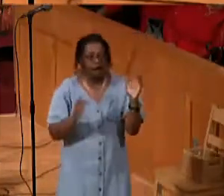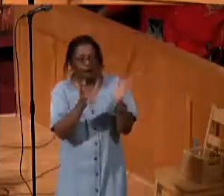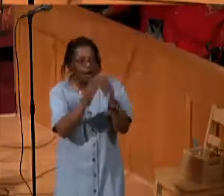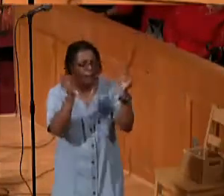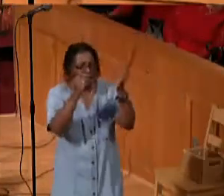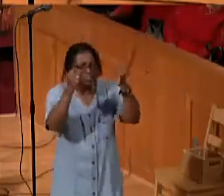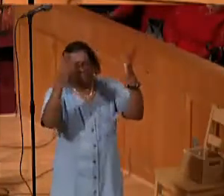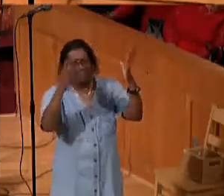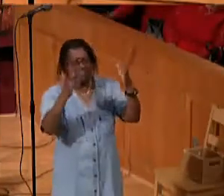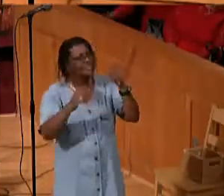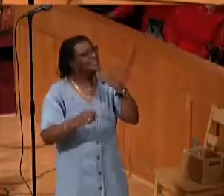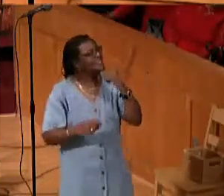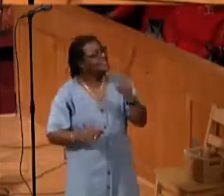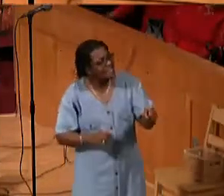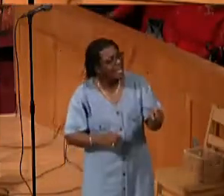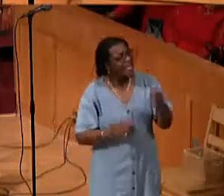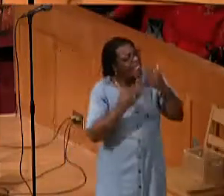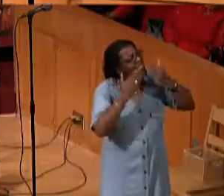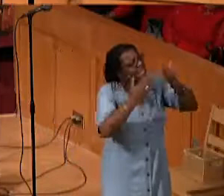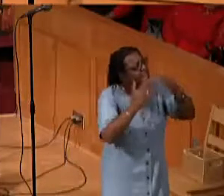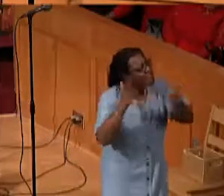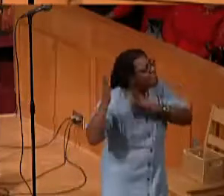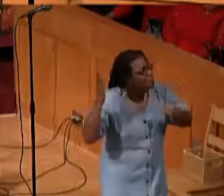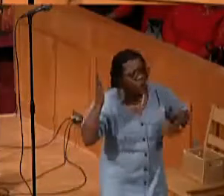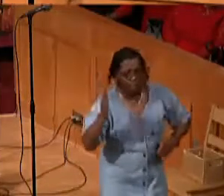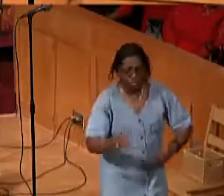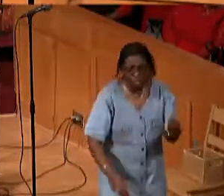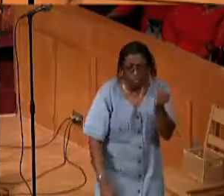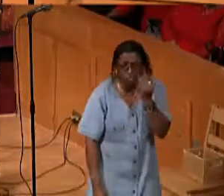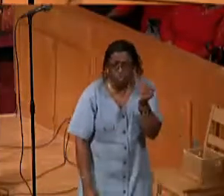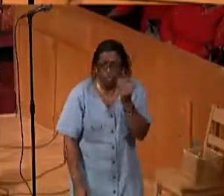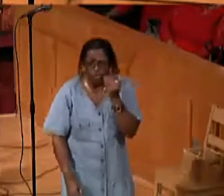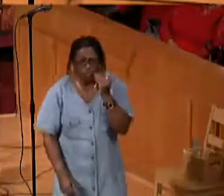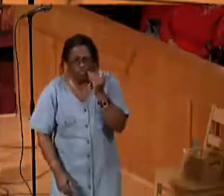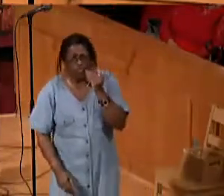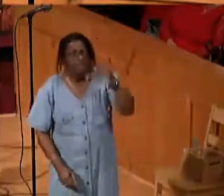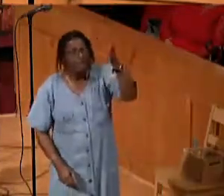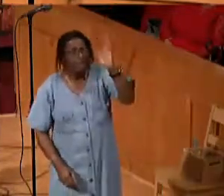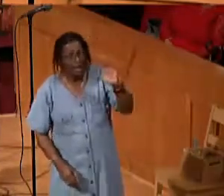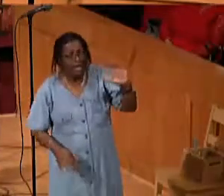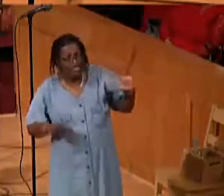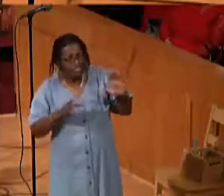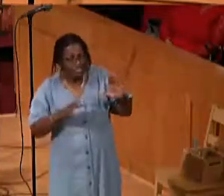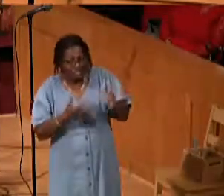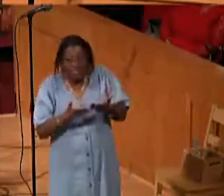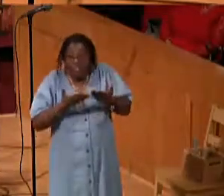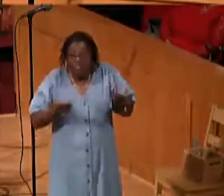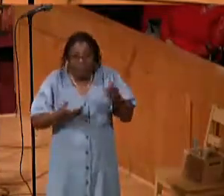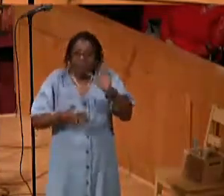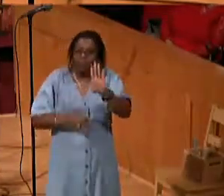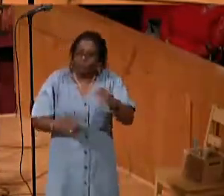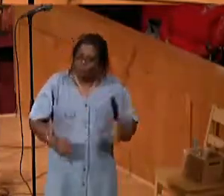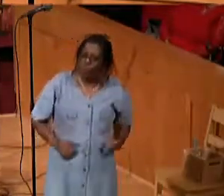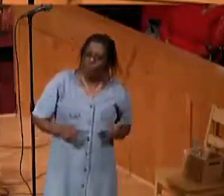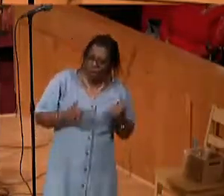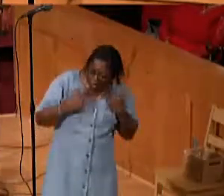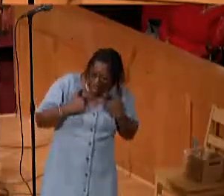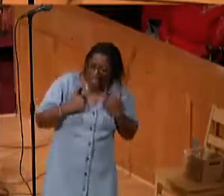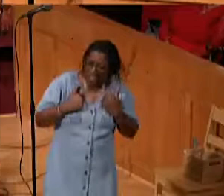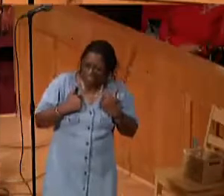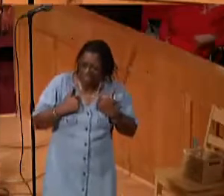Lord. Because I know he's done enough in your life for you to say thank you.